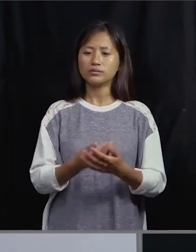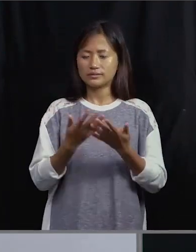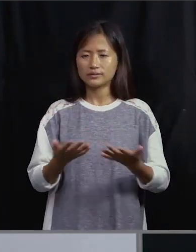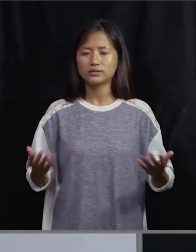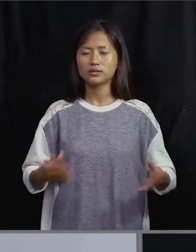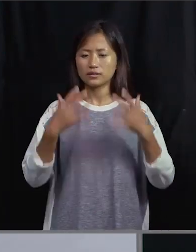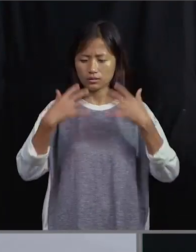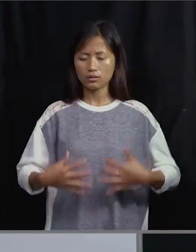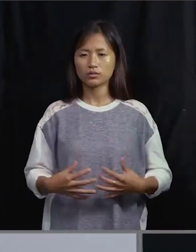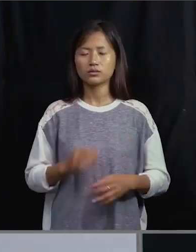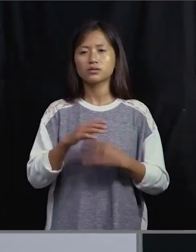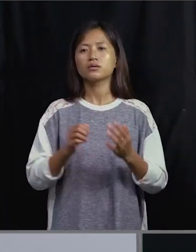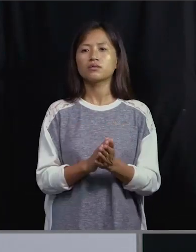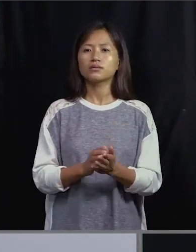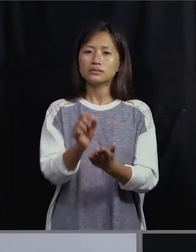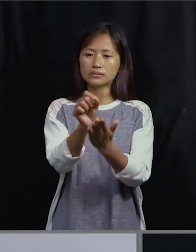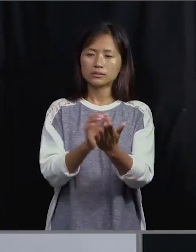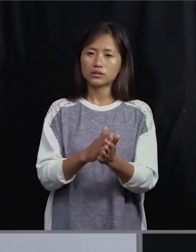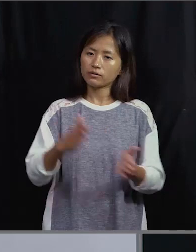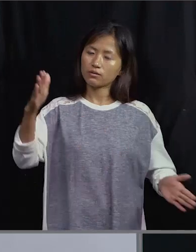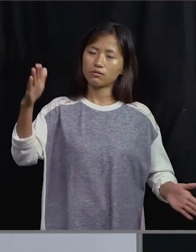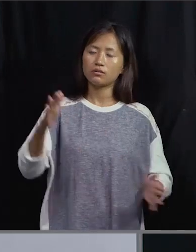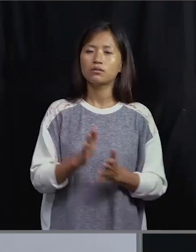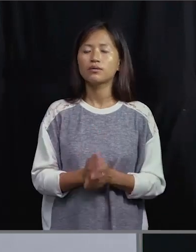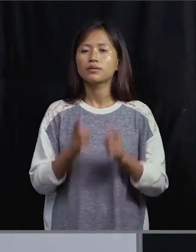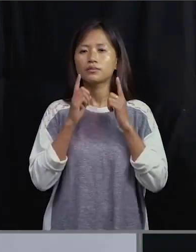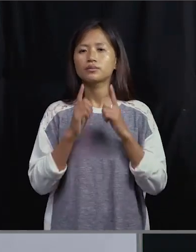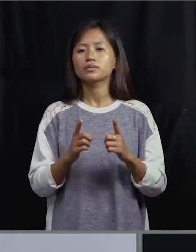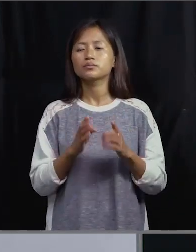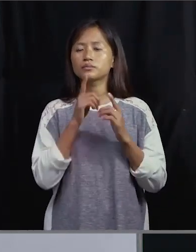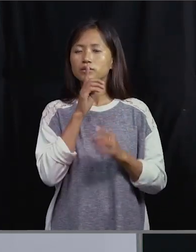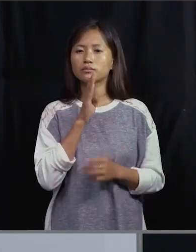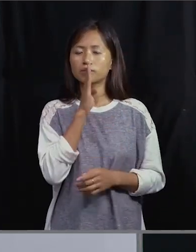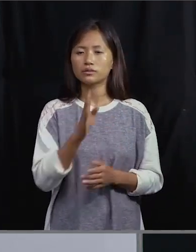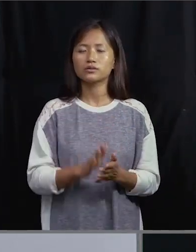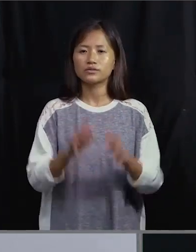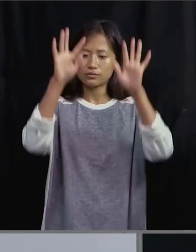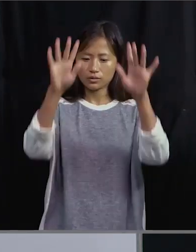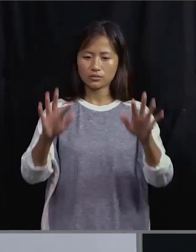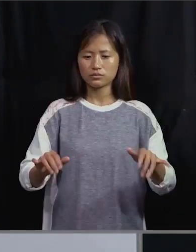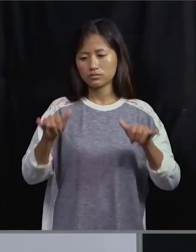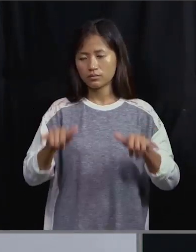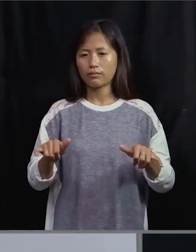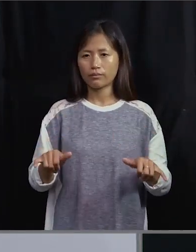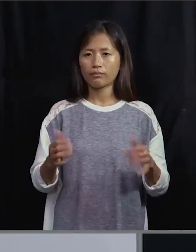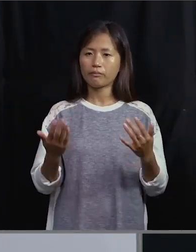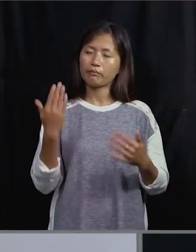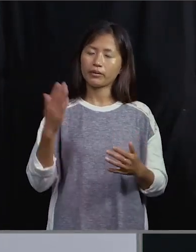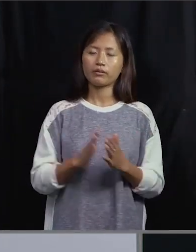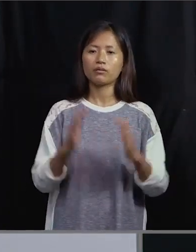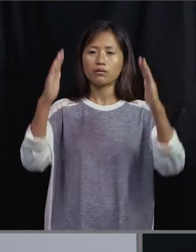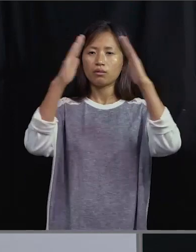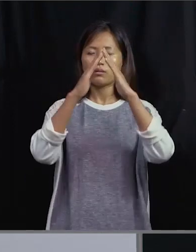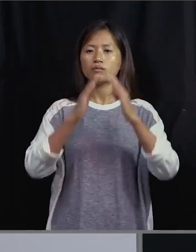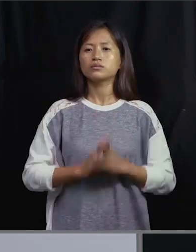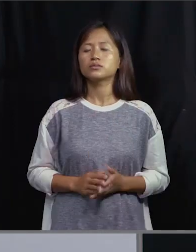well. List is very long, but because of the rain, you just stay back at home, and therefore your